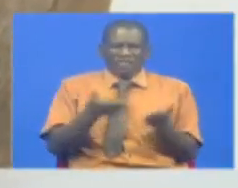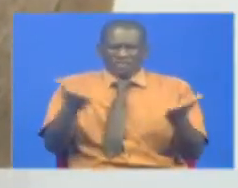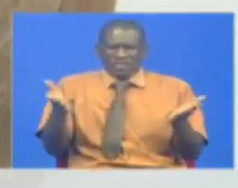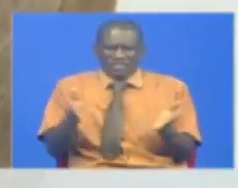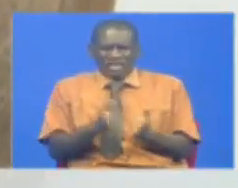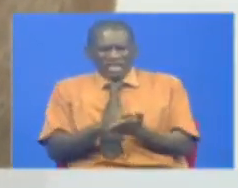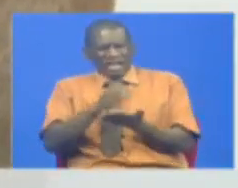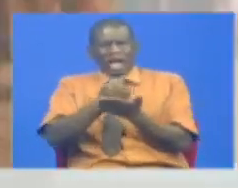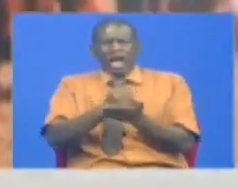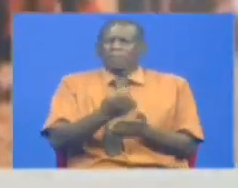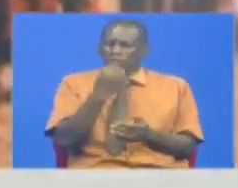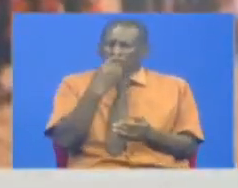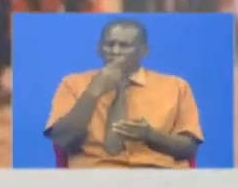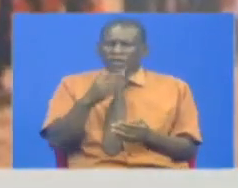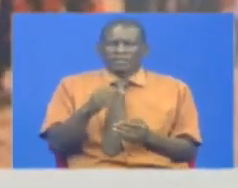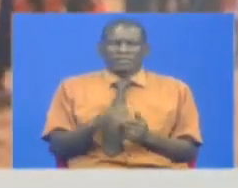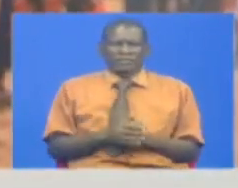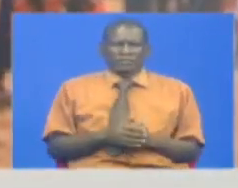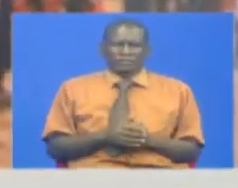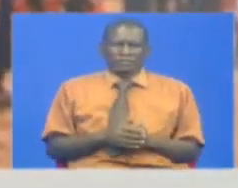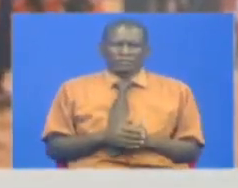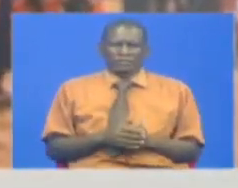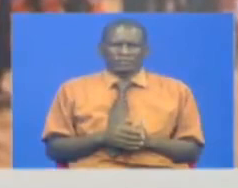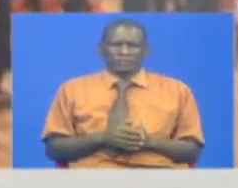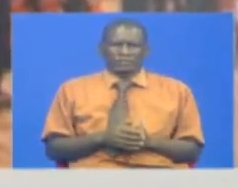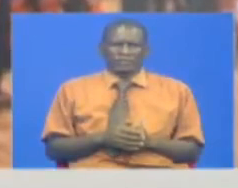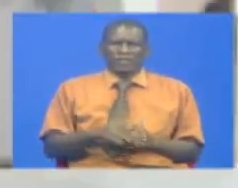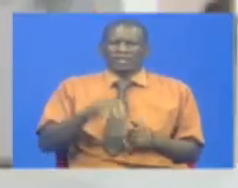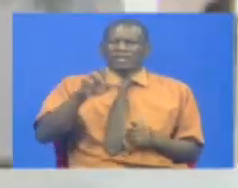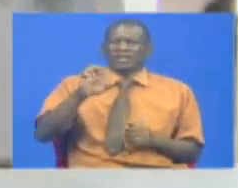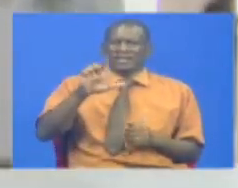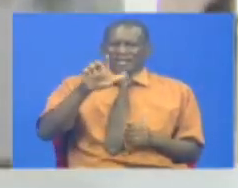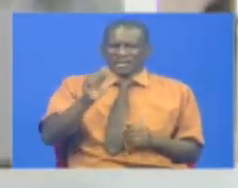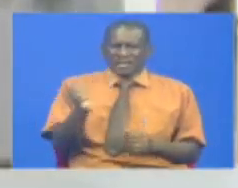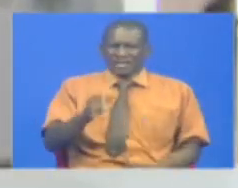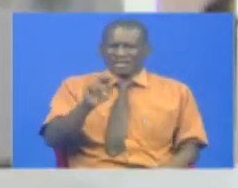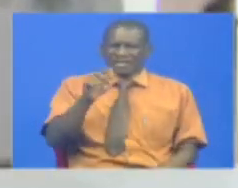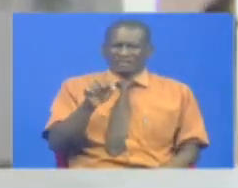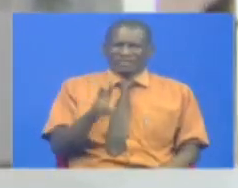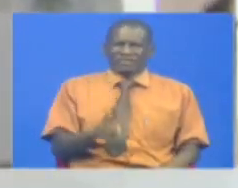drugs, among others. Leila Mohamed, NTV.